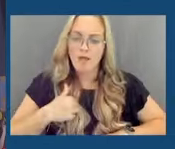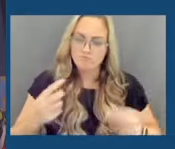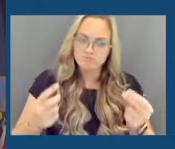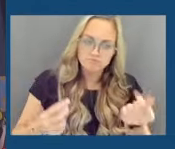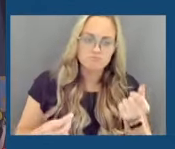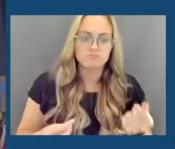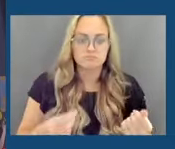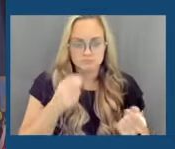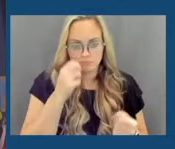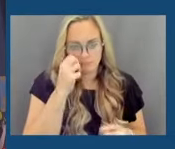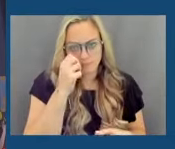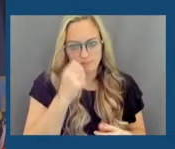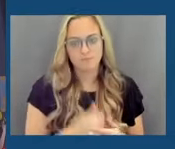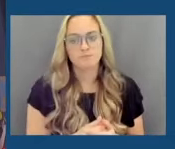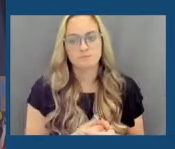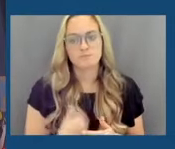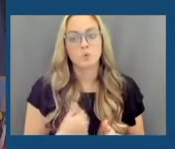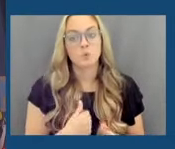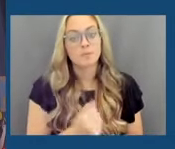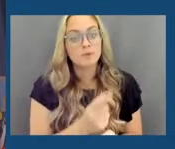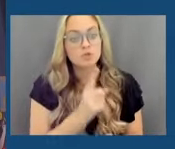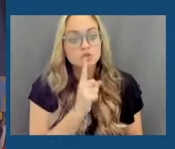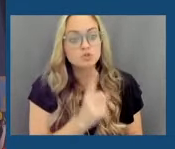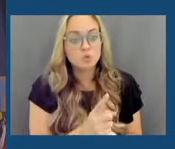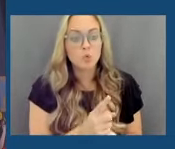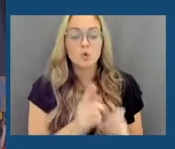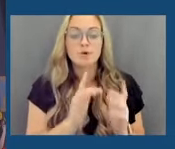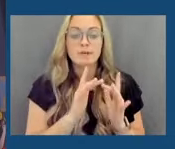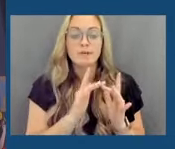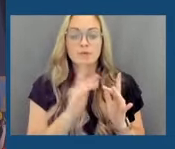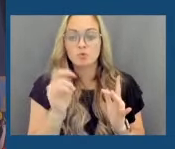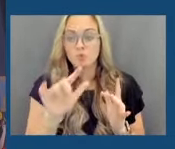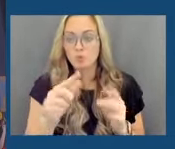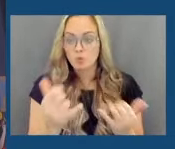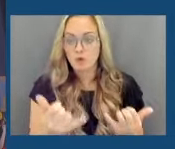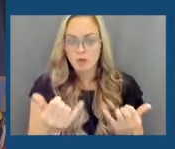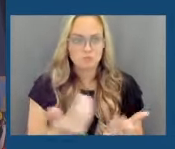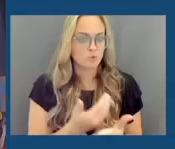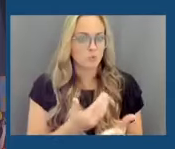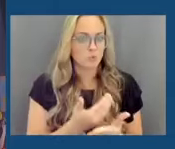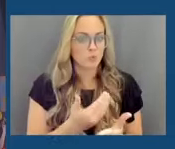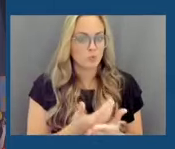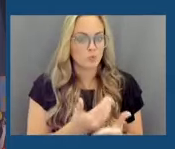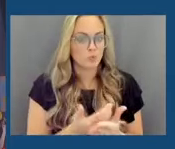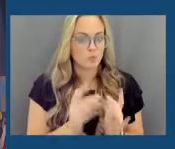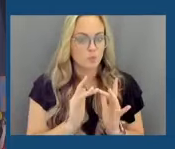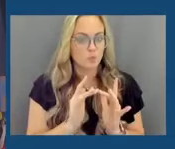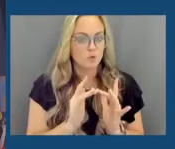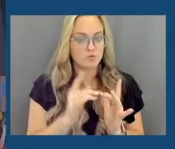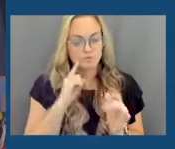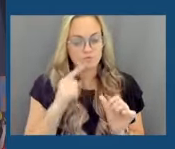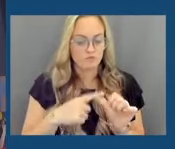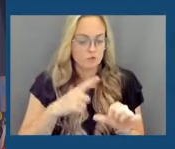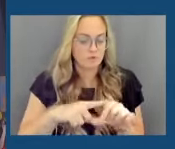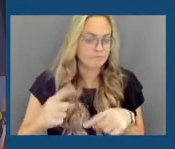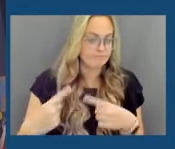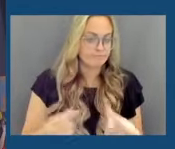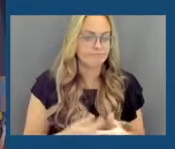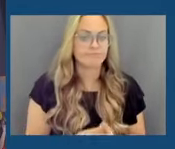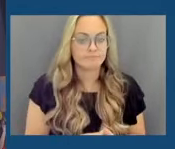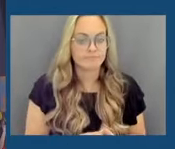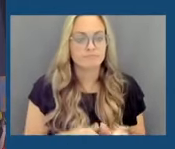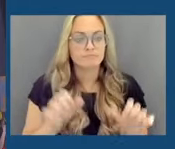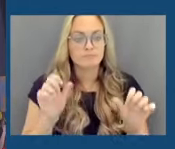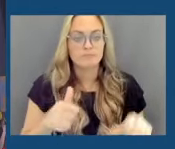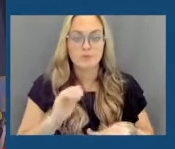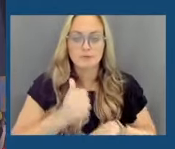so we have made sure that we have a digital portal now. This is brand new, digital portal for the first time ever. They can get